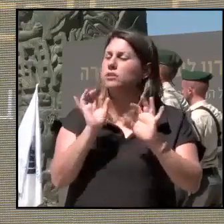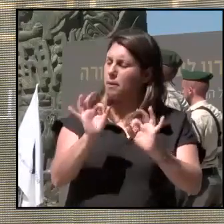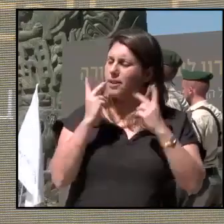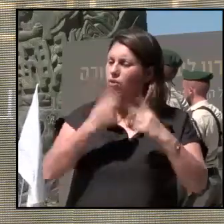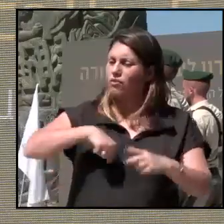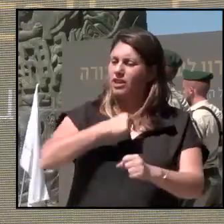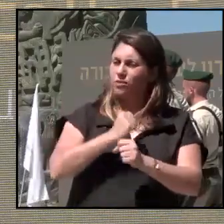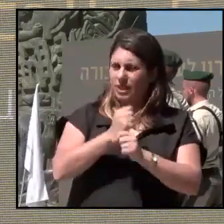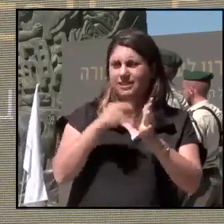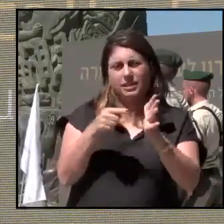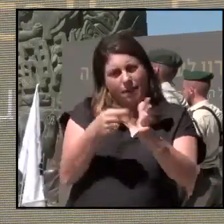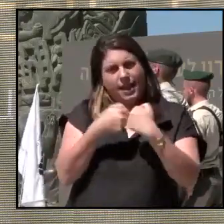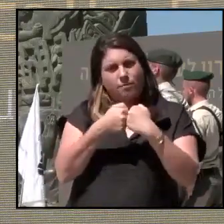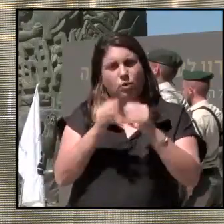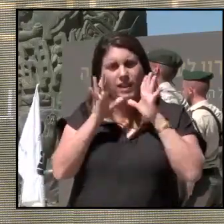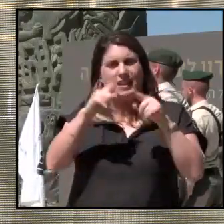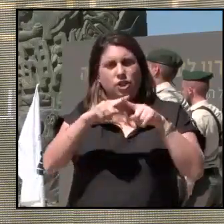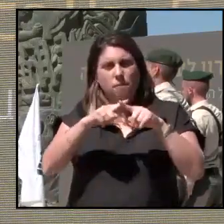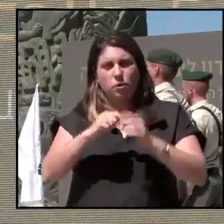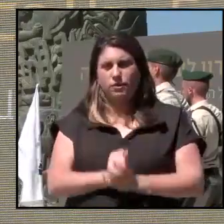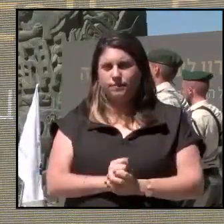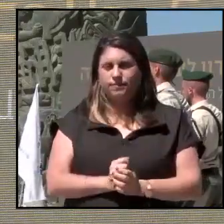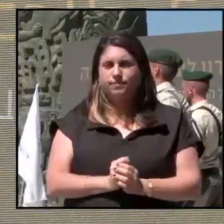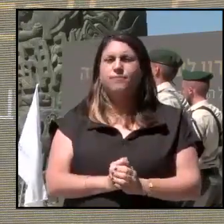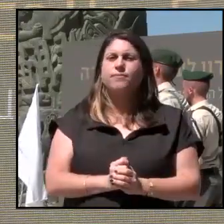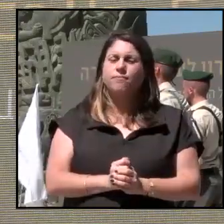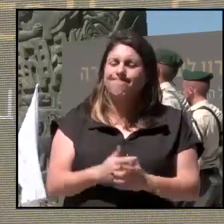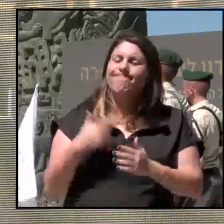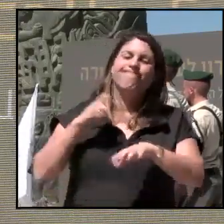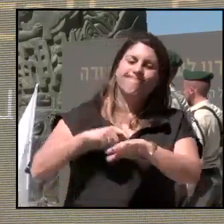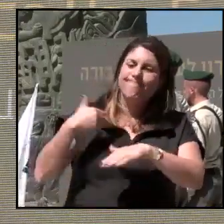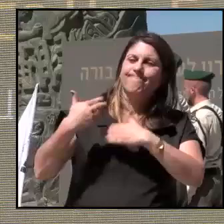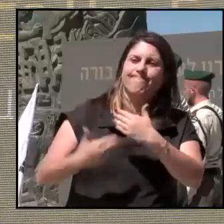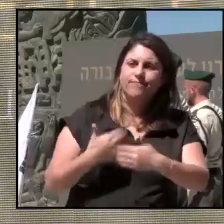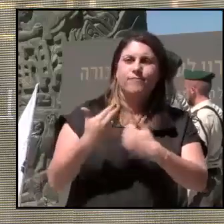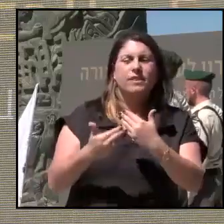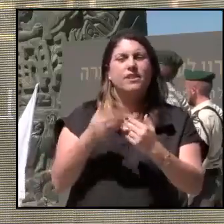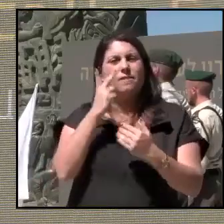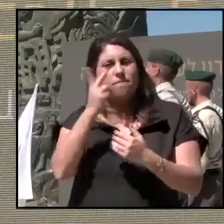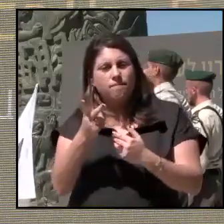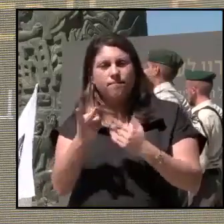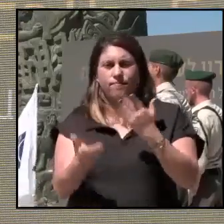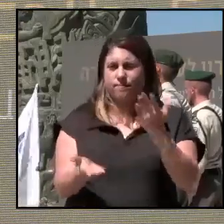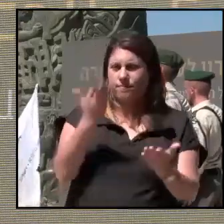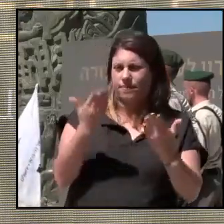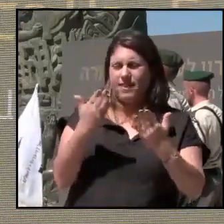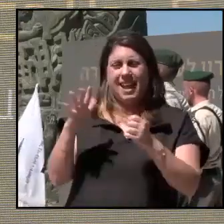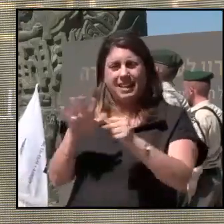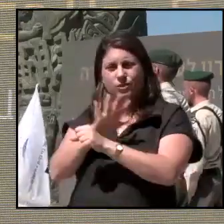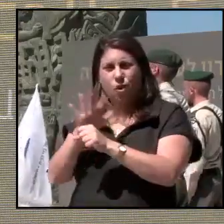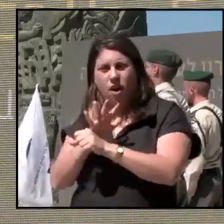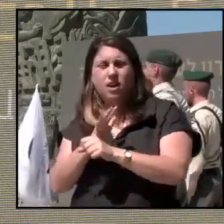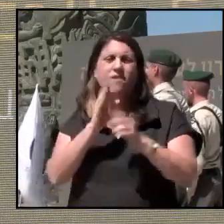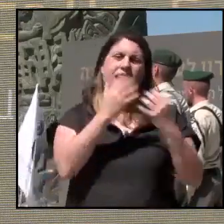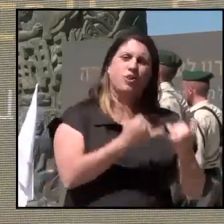this than ever. As the passage of time widens the distance between the events of the Holocaust and the